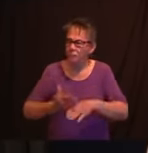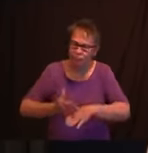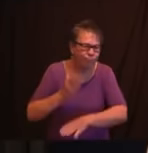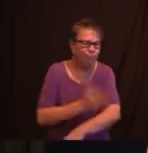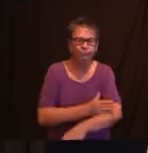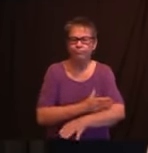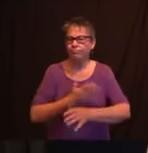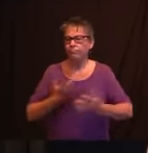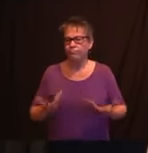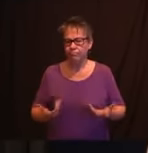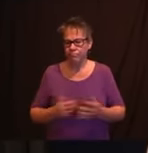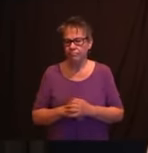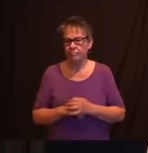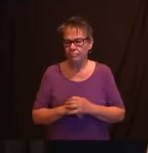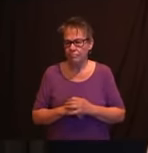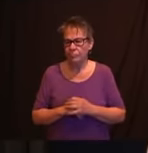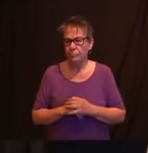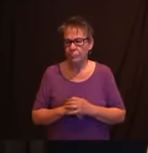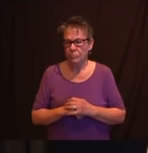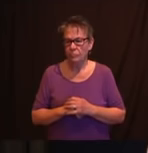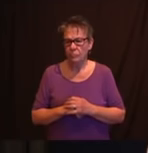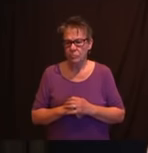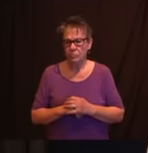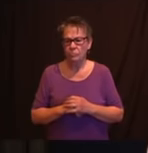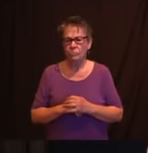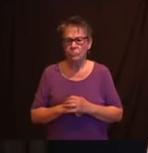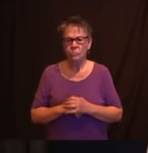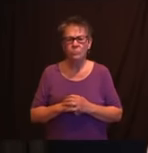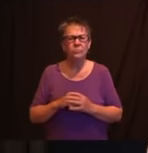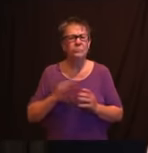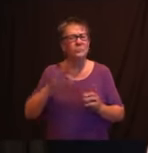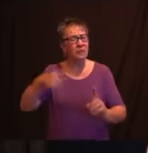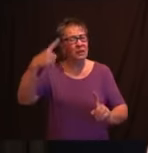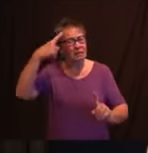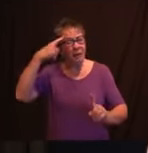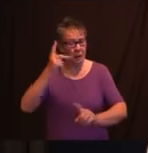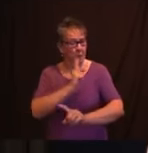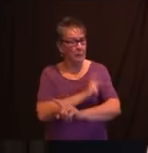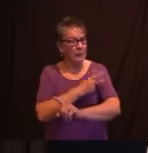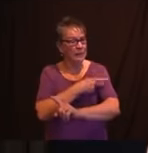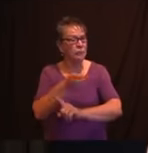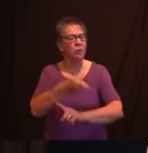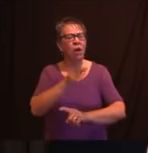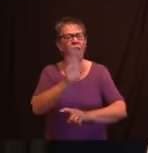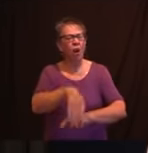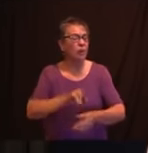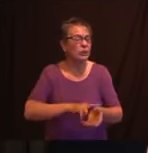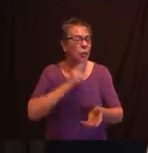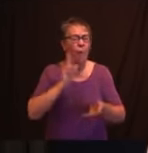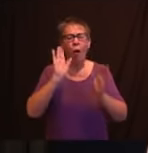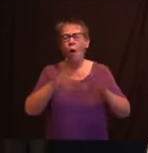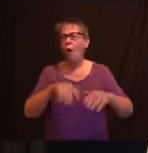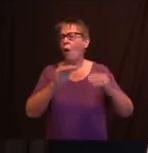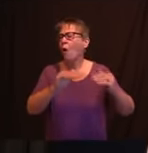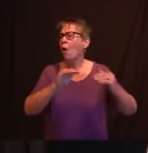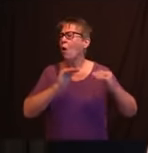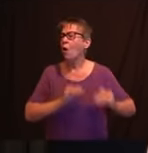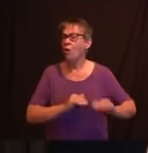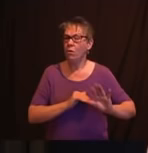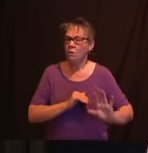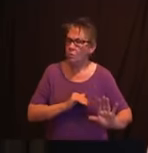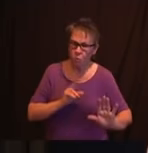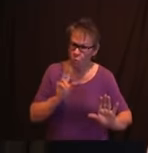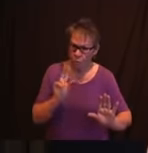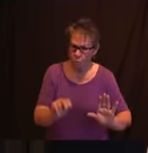be. We need this vision to become reality and ensure that it is centered on high-quality patient care for